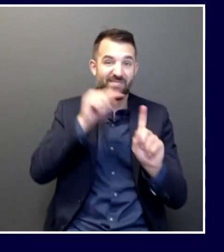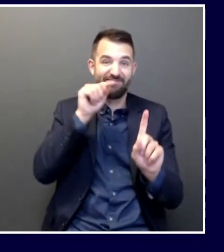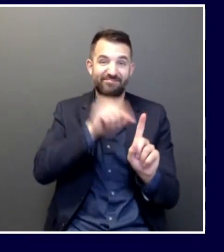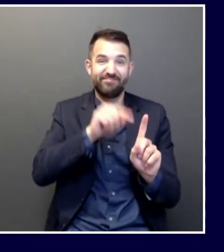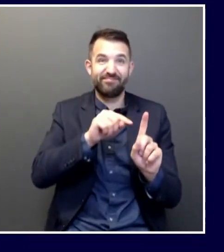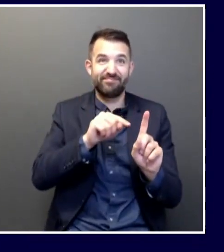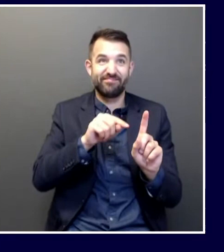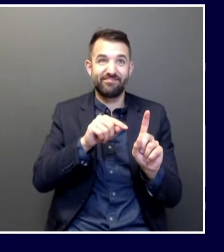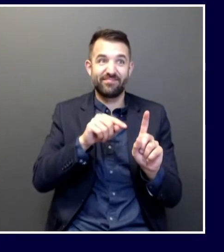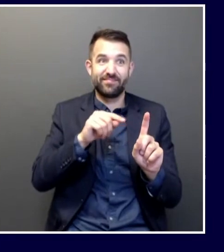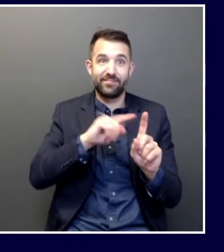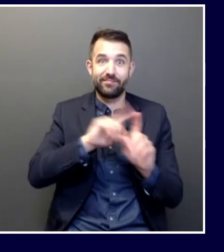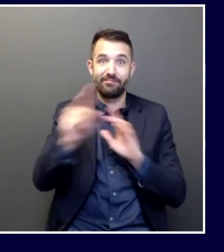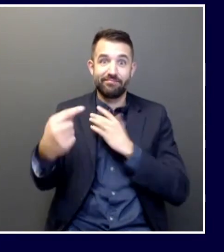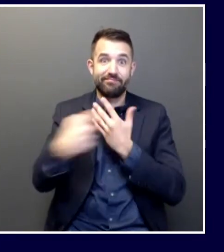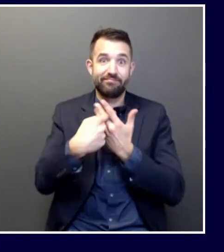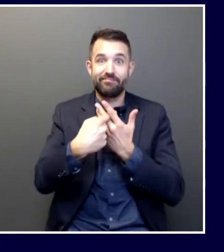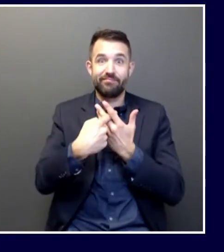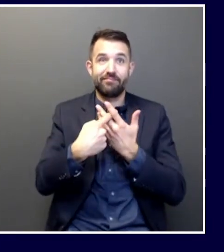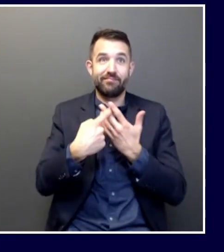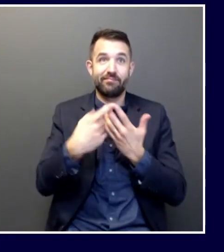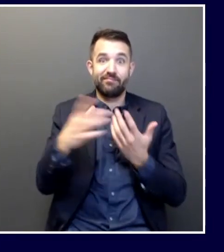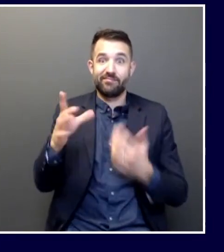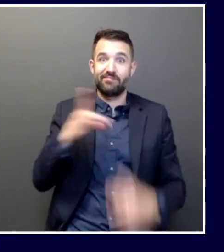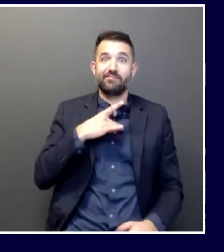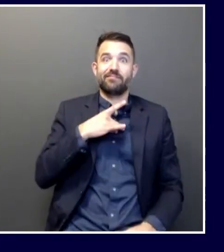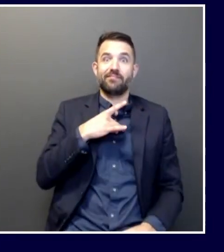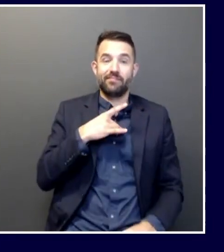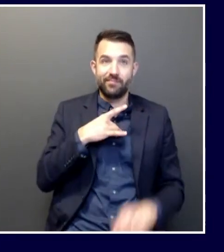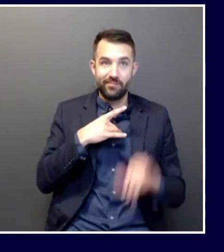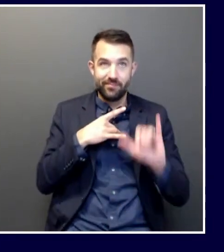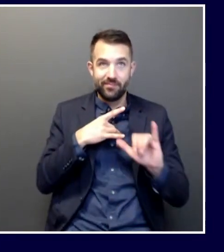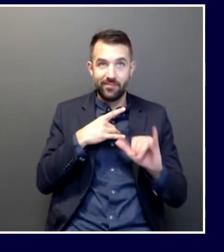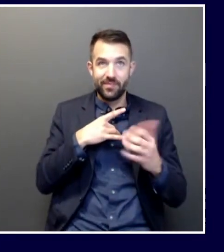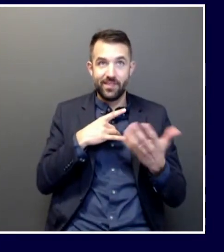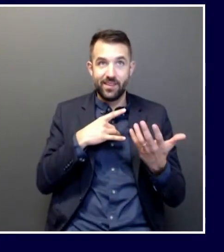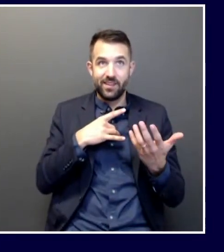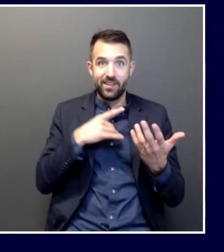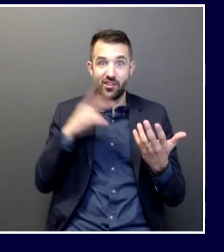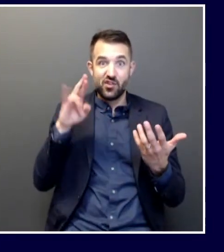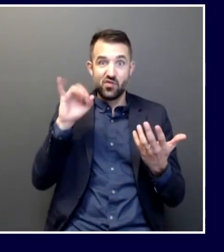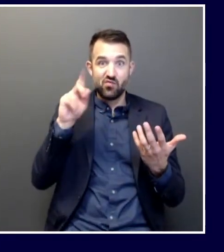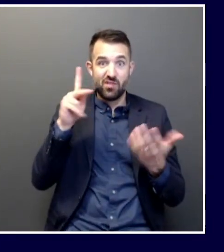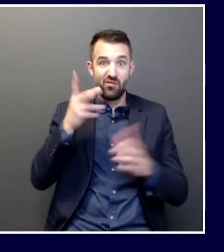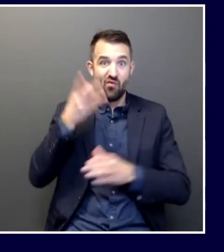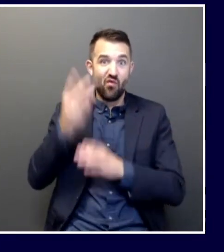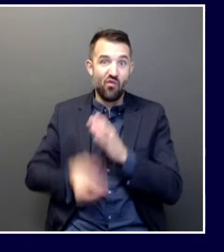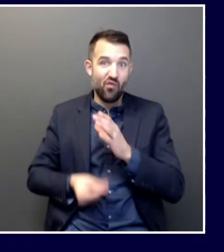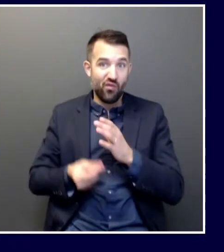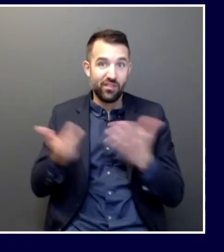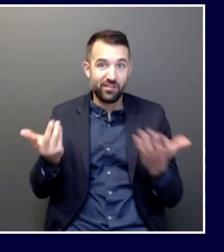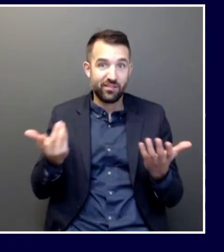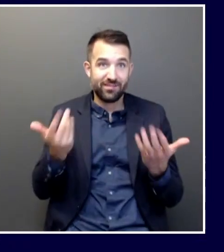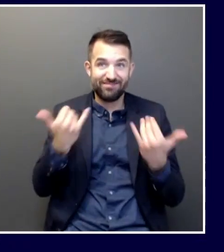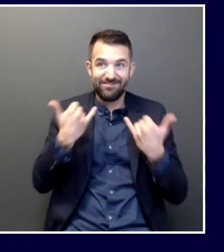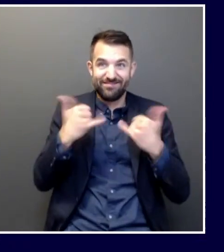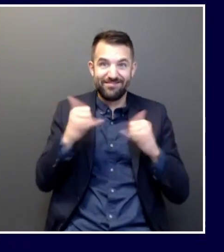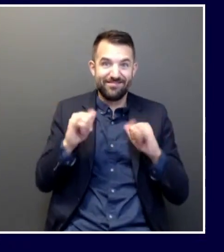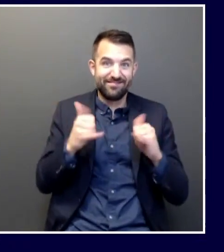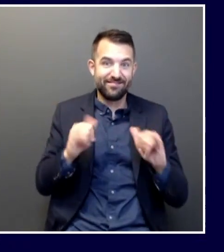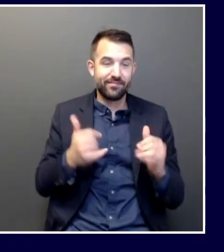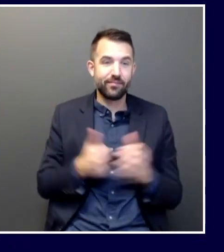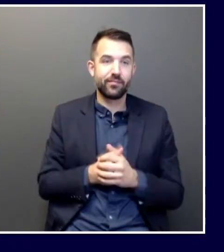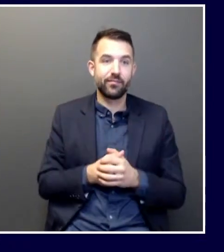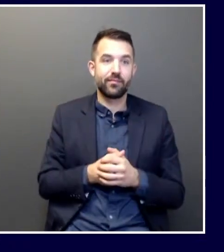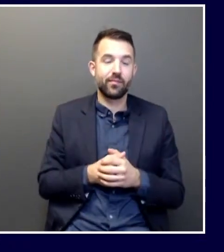breakthrough case, their likelihood of passing away is a bit higher. And that's one thing that's going on. The other is that